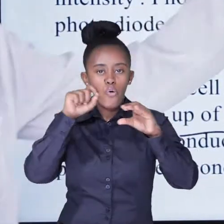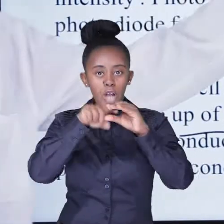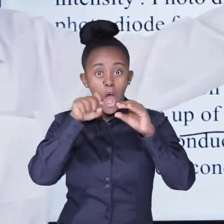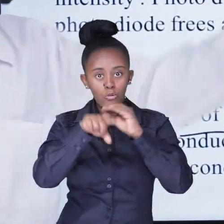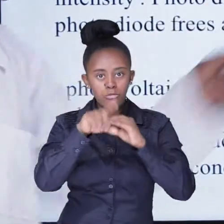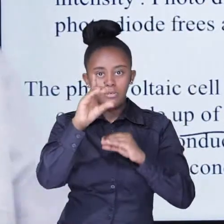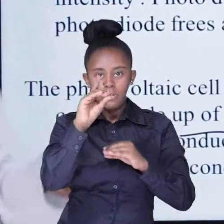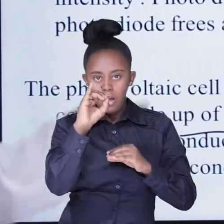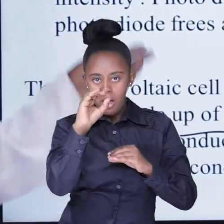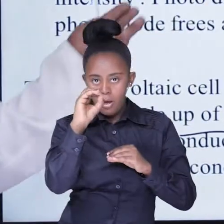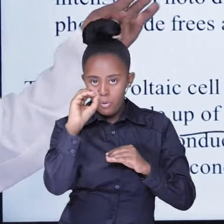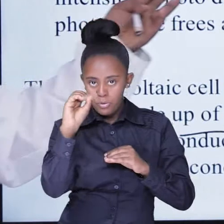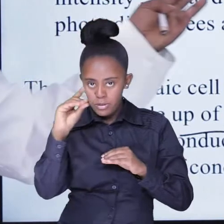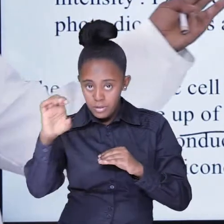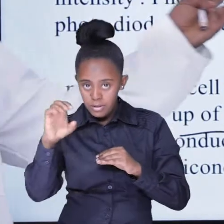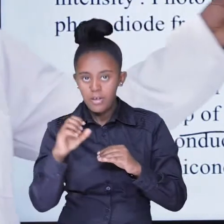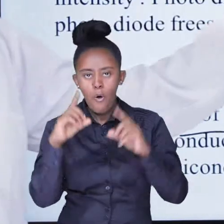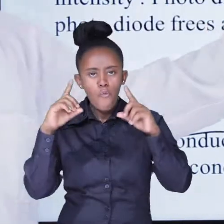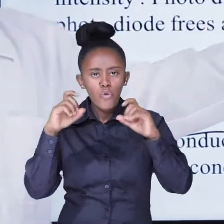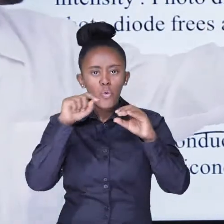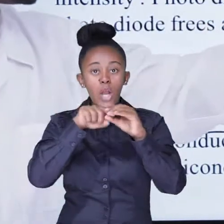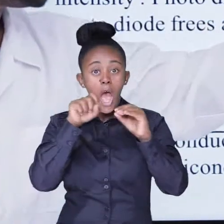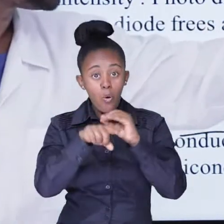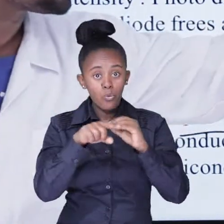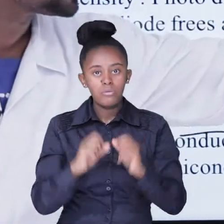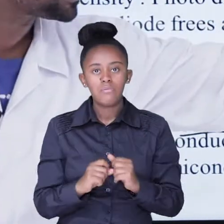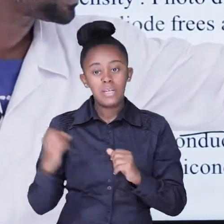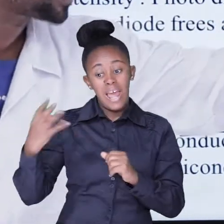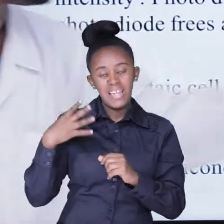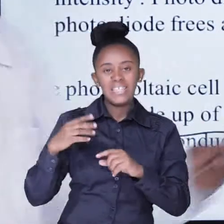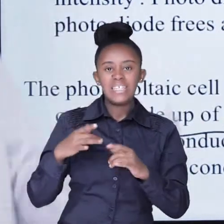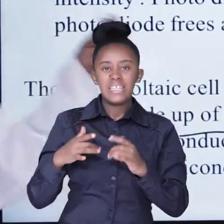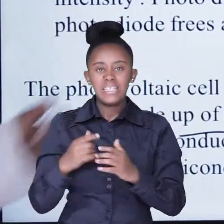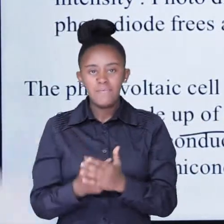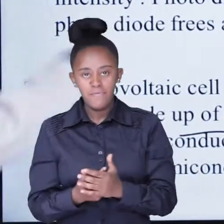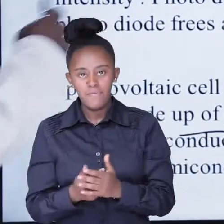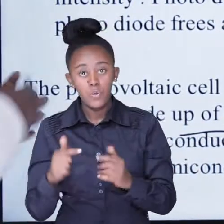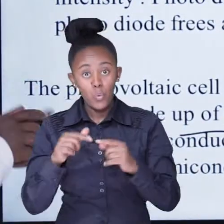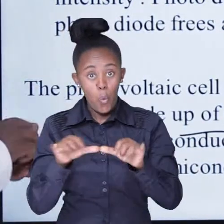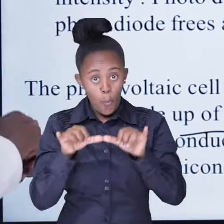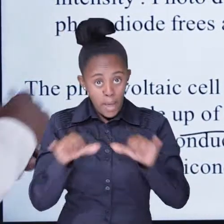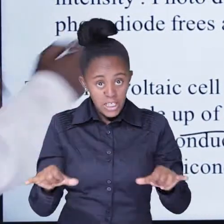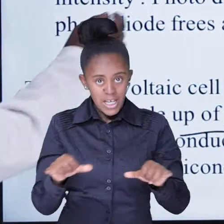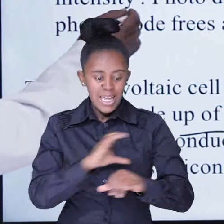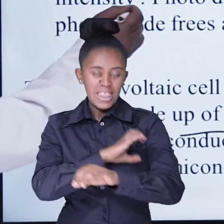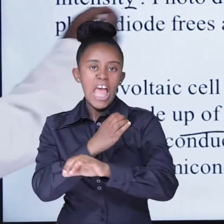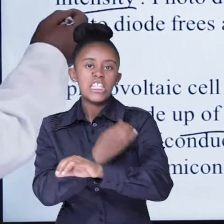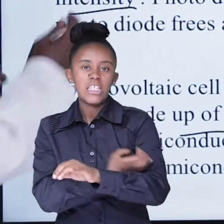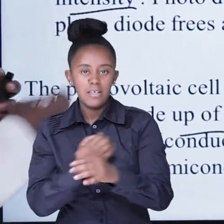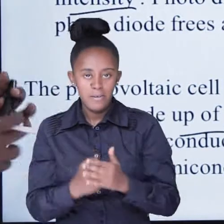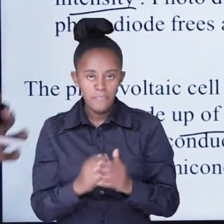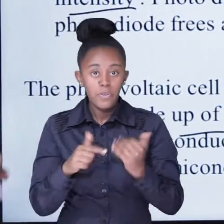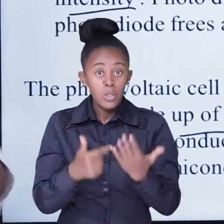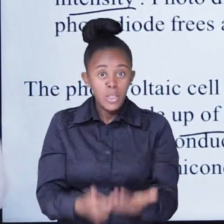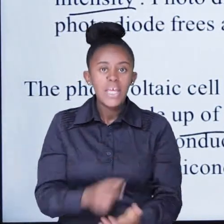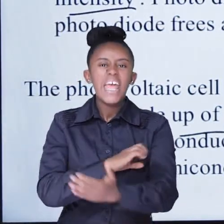device for semiconductors. The photodiode has light-sensitive diode used to detect light or to measure intensity. This is used to